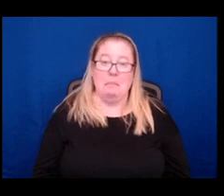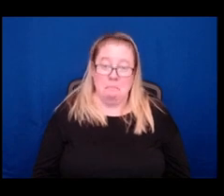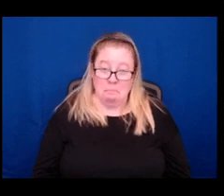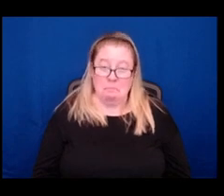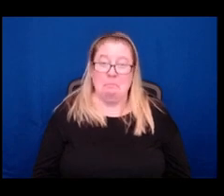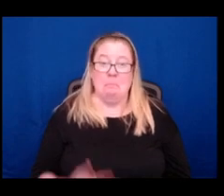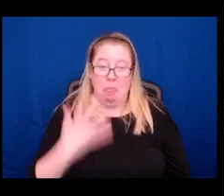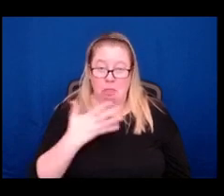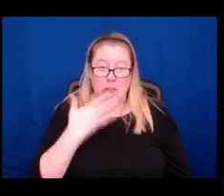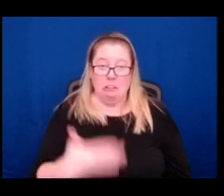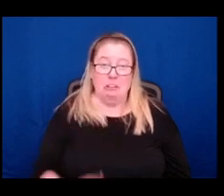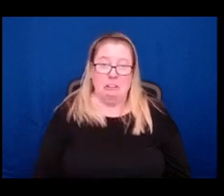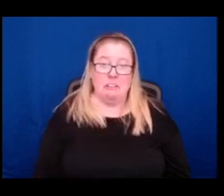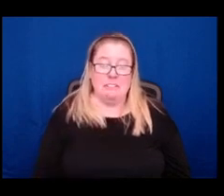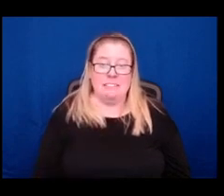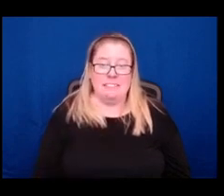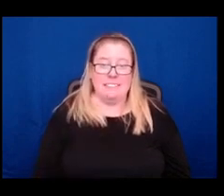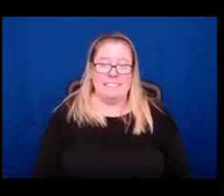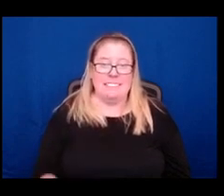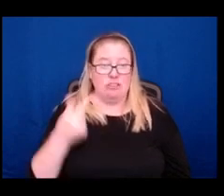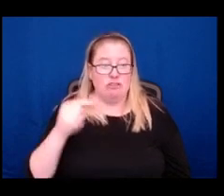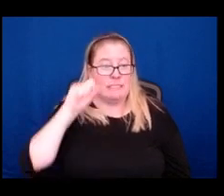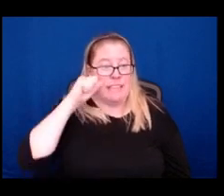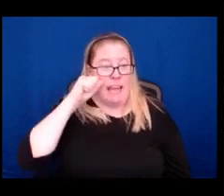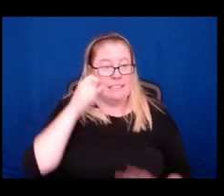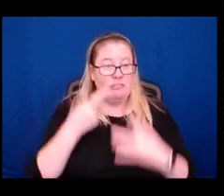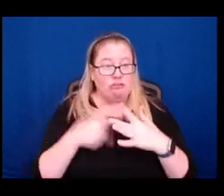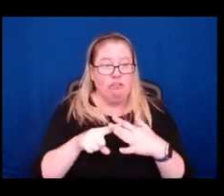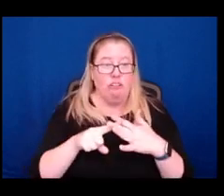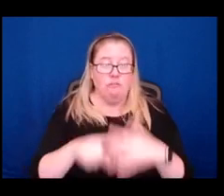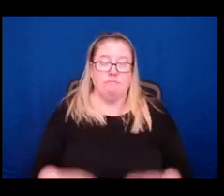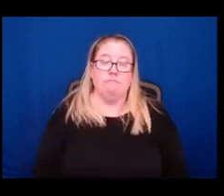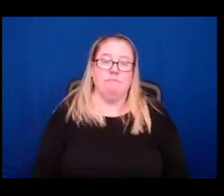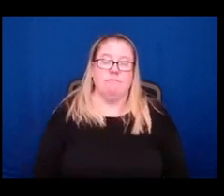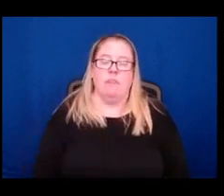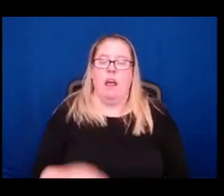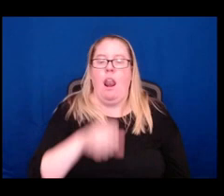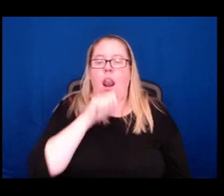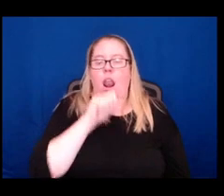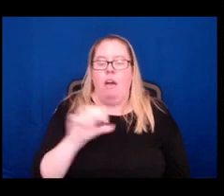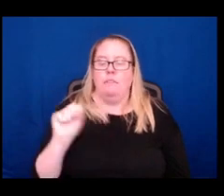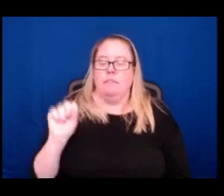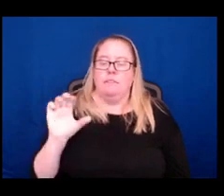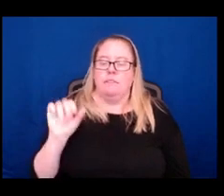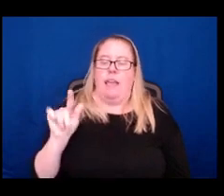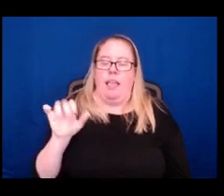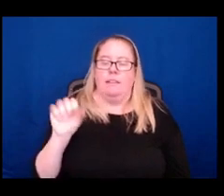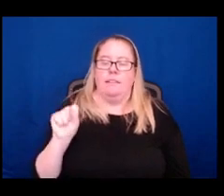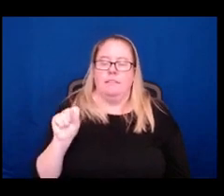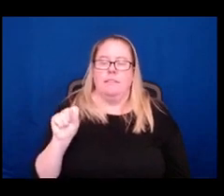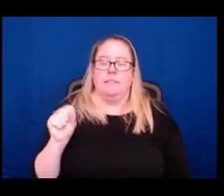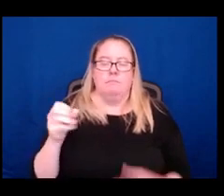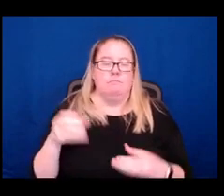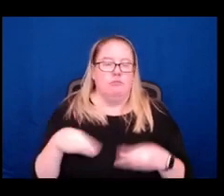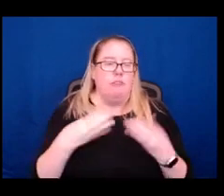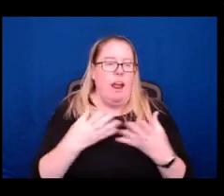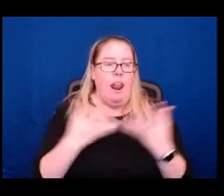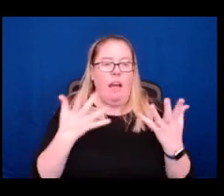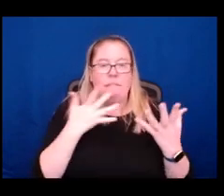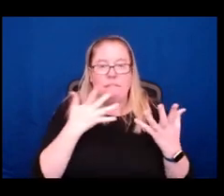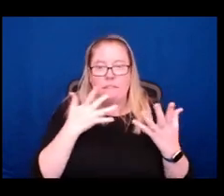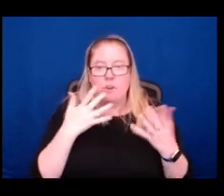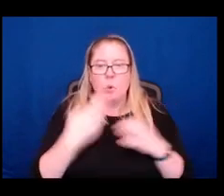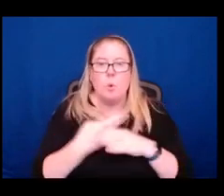Let's get this green onion going. I love scallions, they bring so much flavor. So we're gonna use the base as